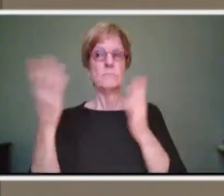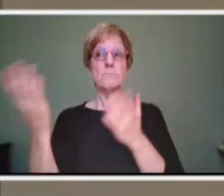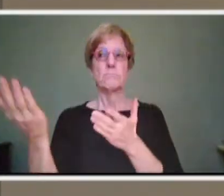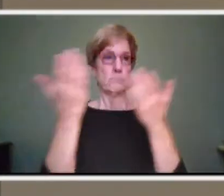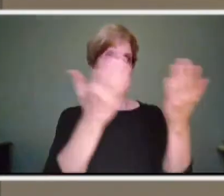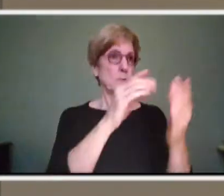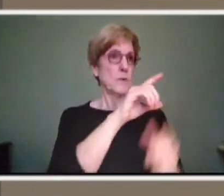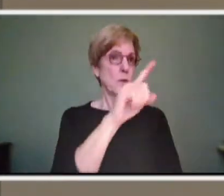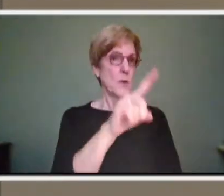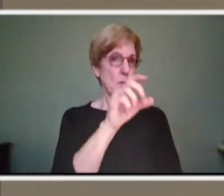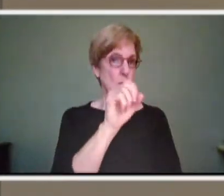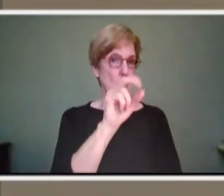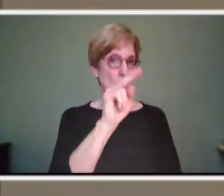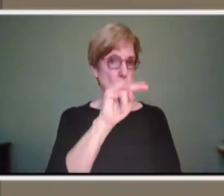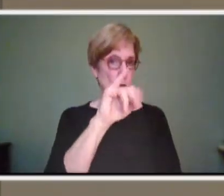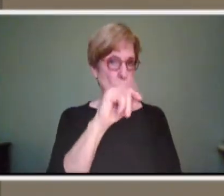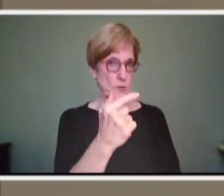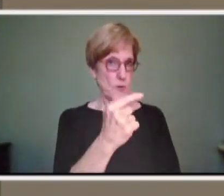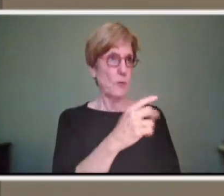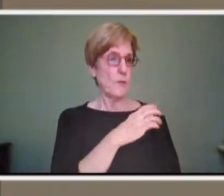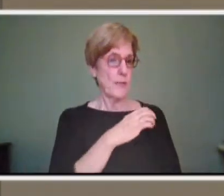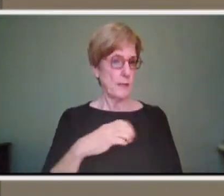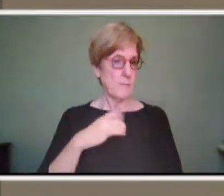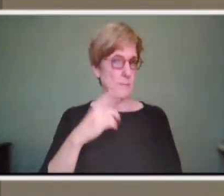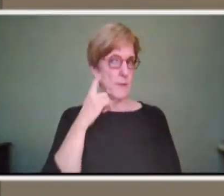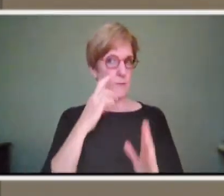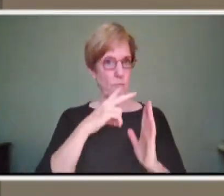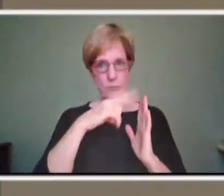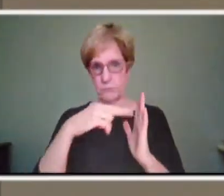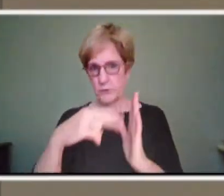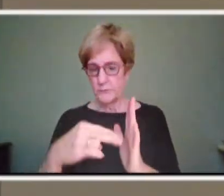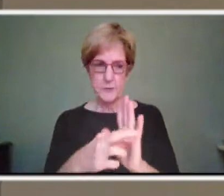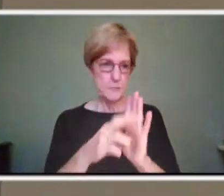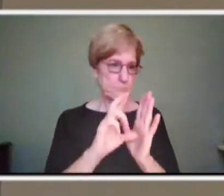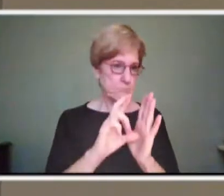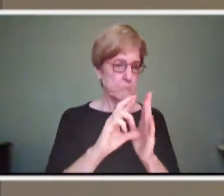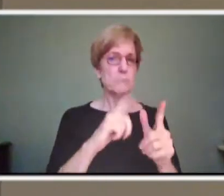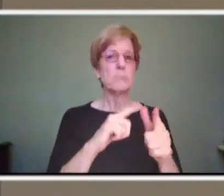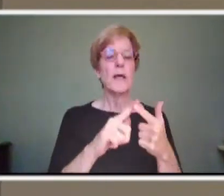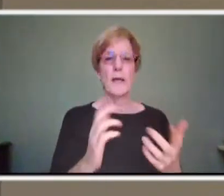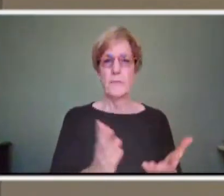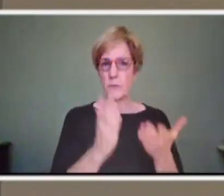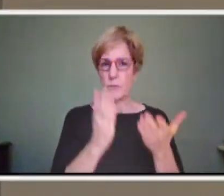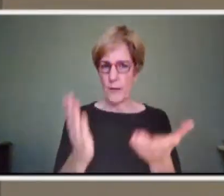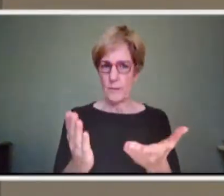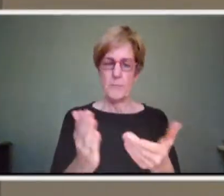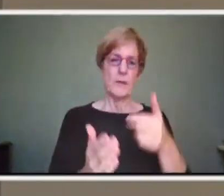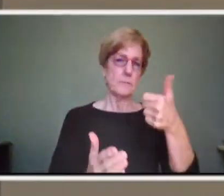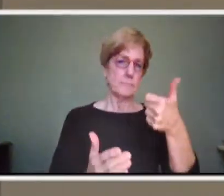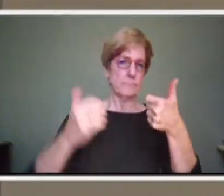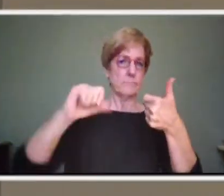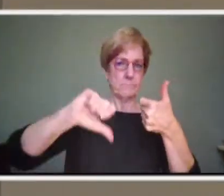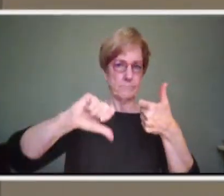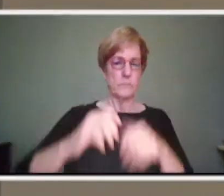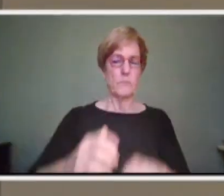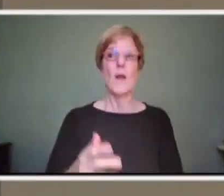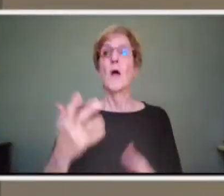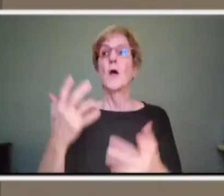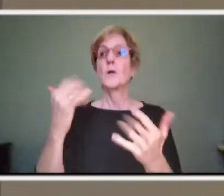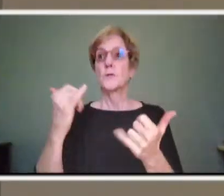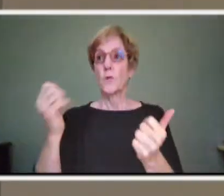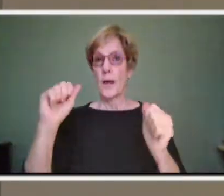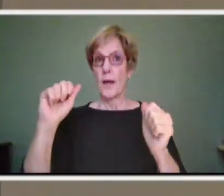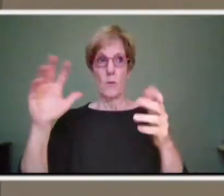the Planning Commission for review and recommendation. At this time, I would like to introduce